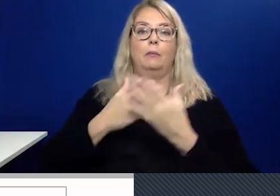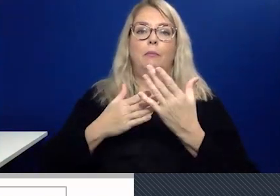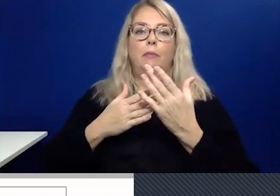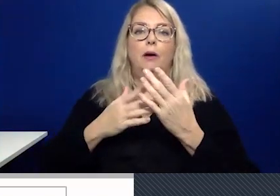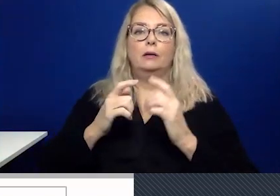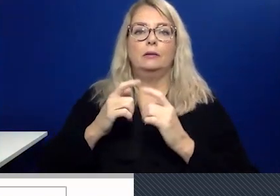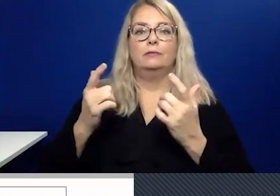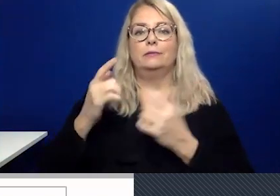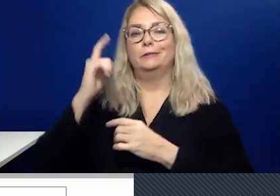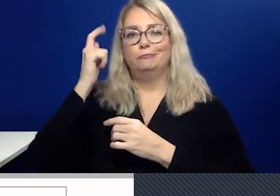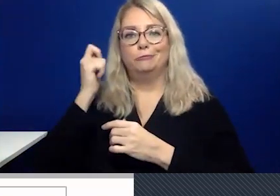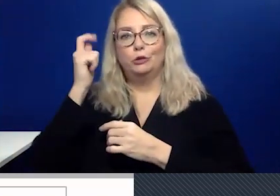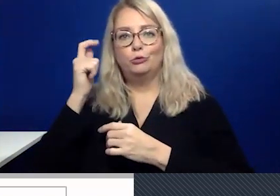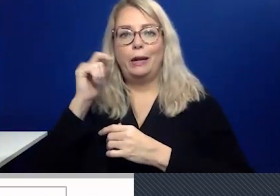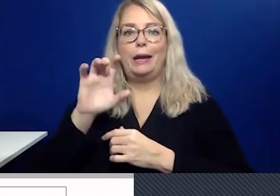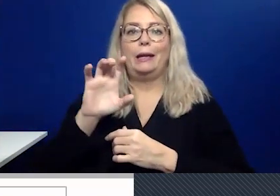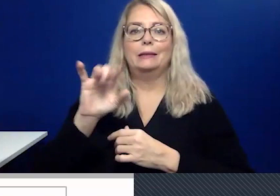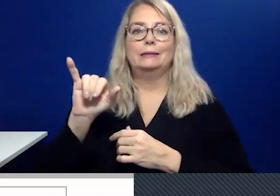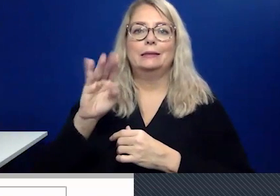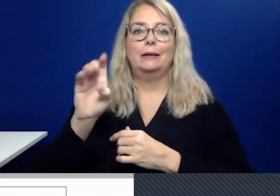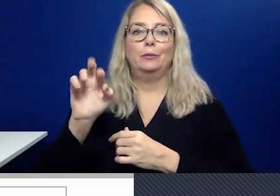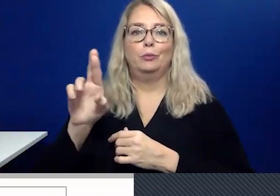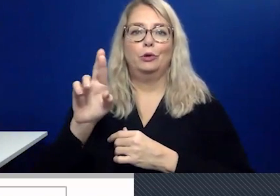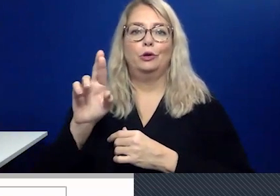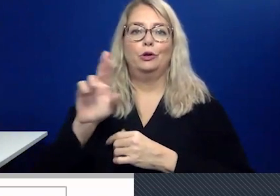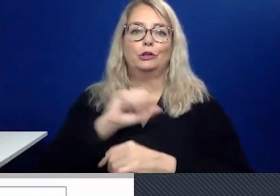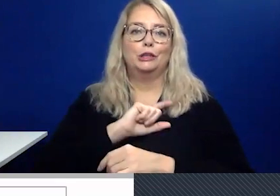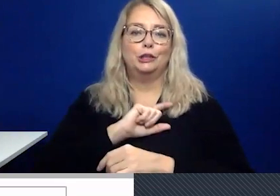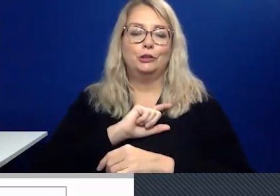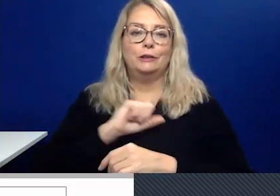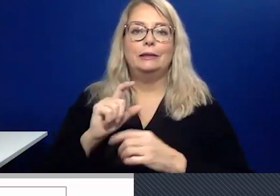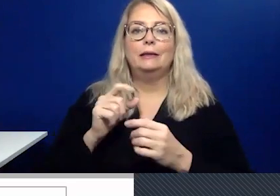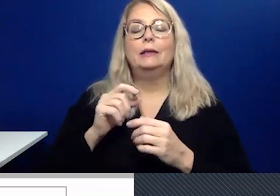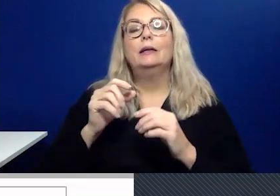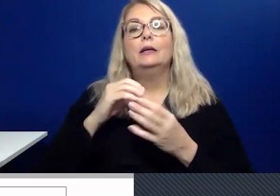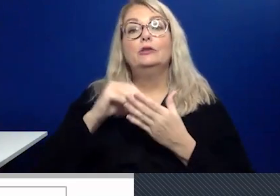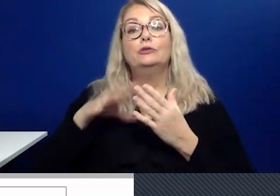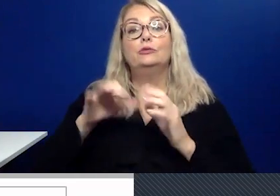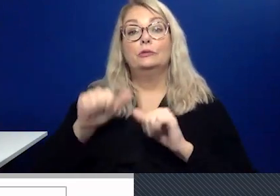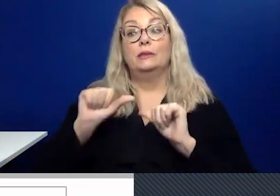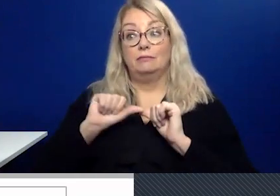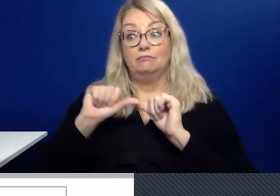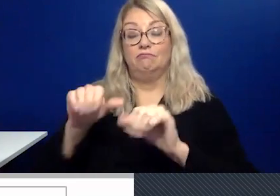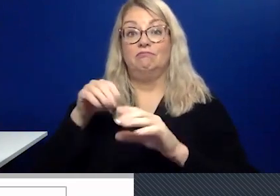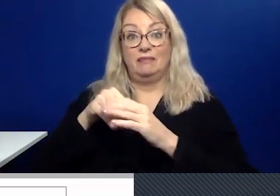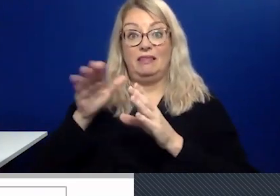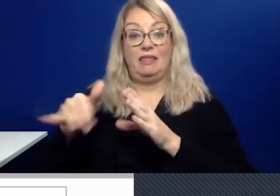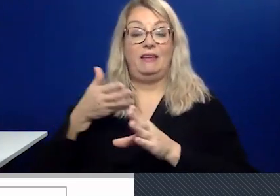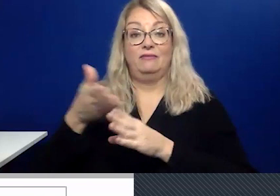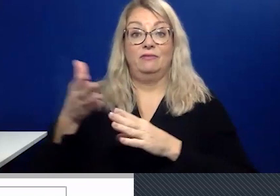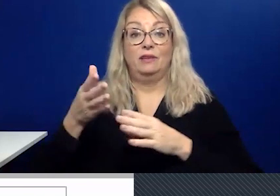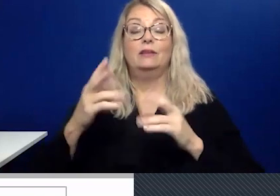grant that students can continue into that field. And that's also a partnership with Fresno State.